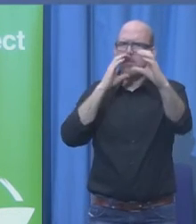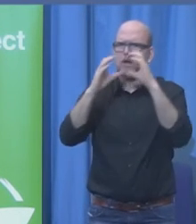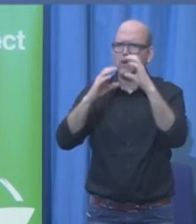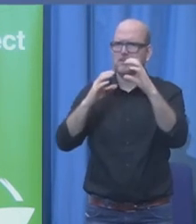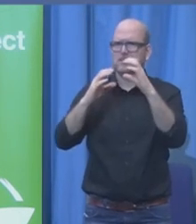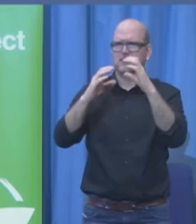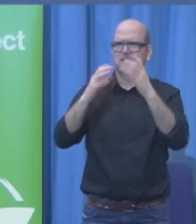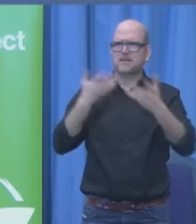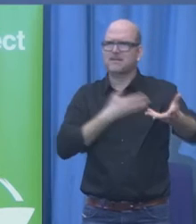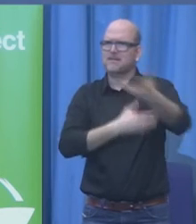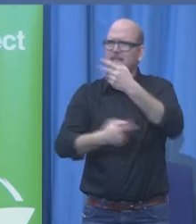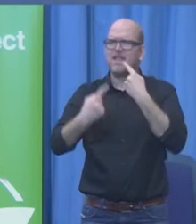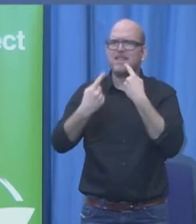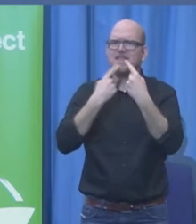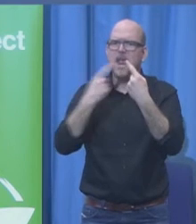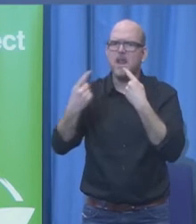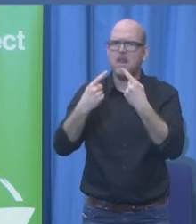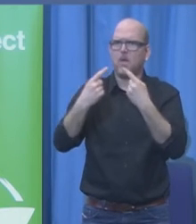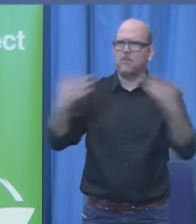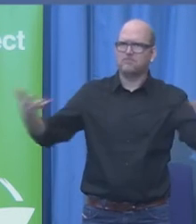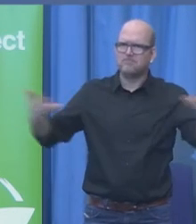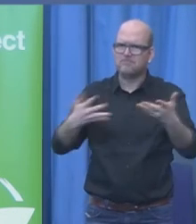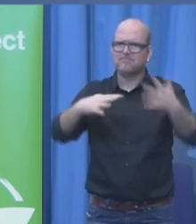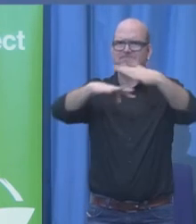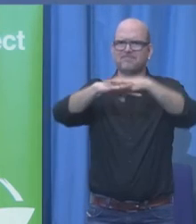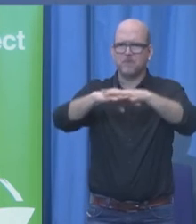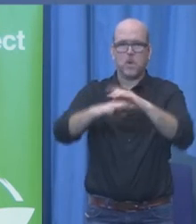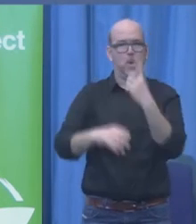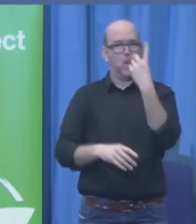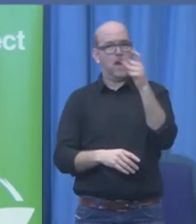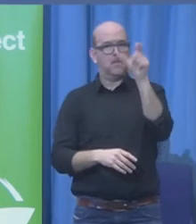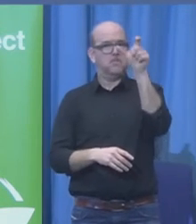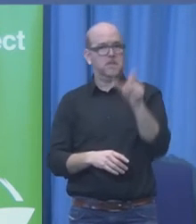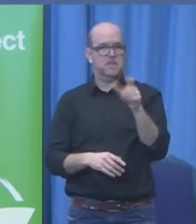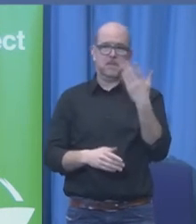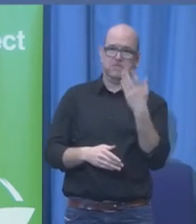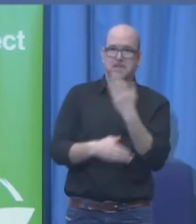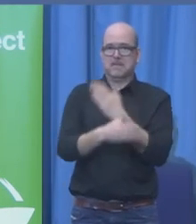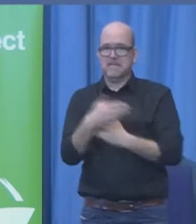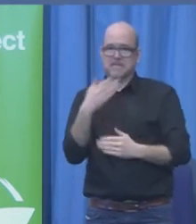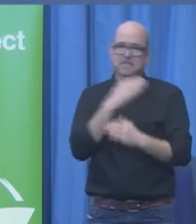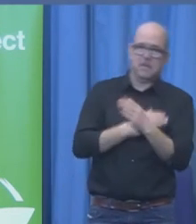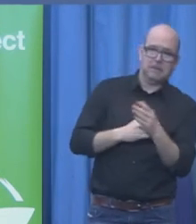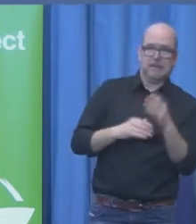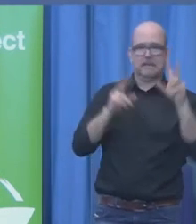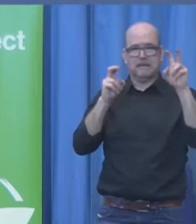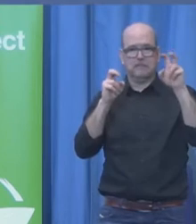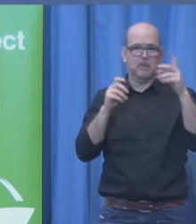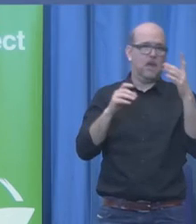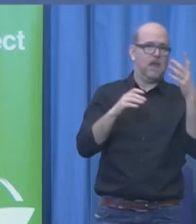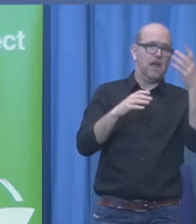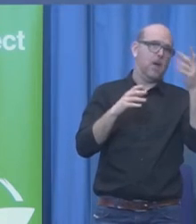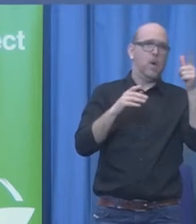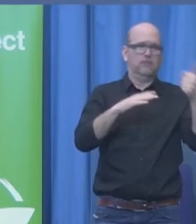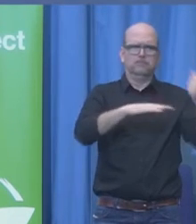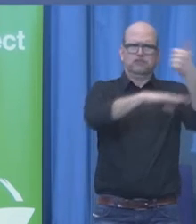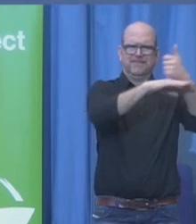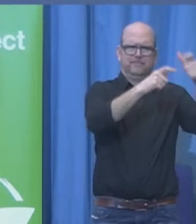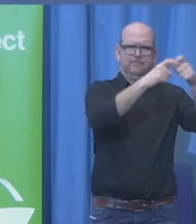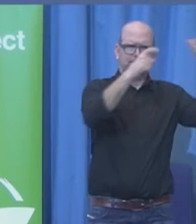employers and people with disability. And the Martin Essel